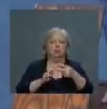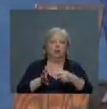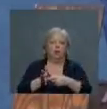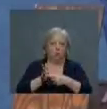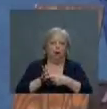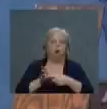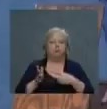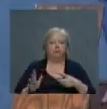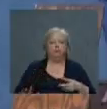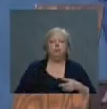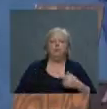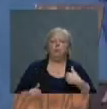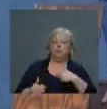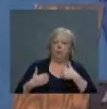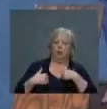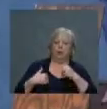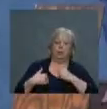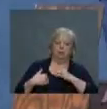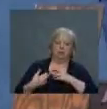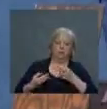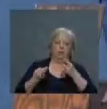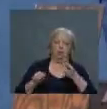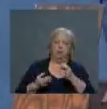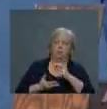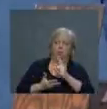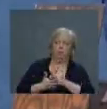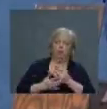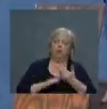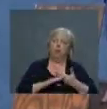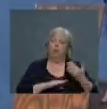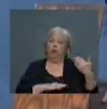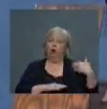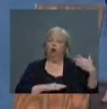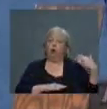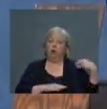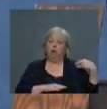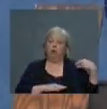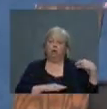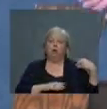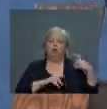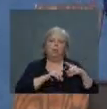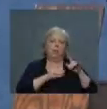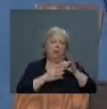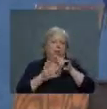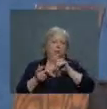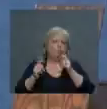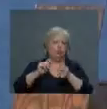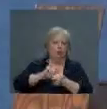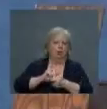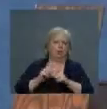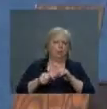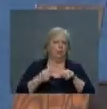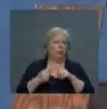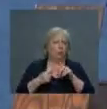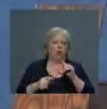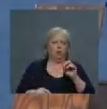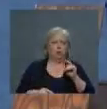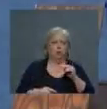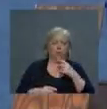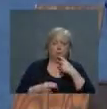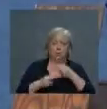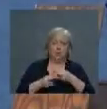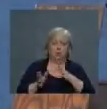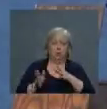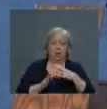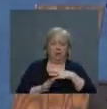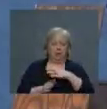We had staff recommendation of approval earlier, and that was changed when Tony mentioned to the Planning Commission